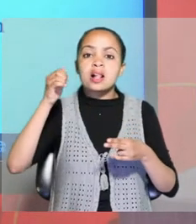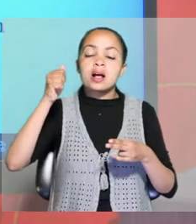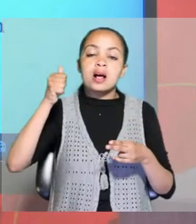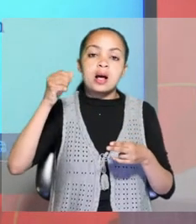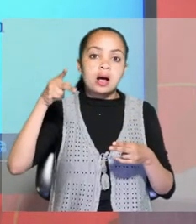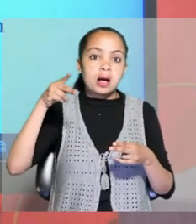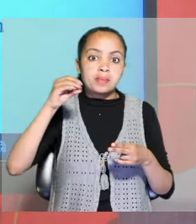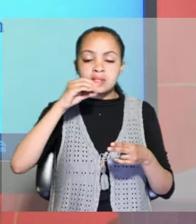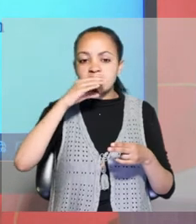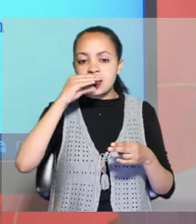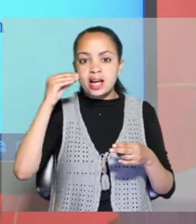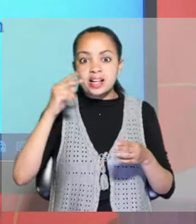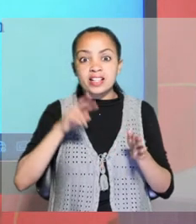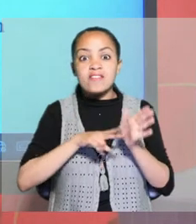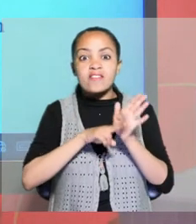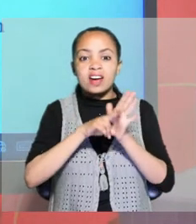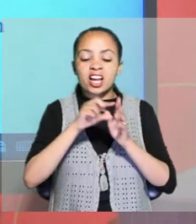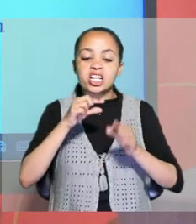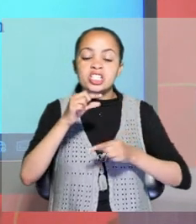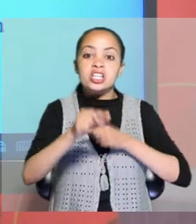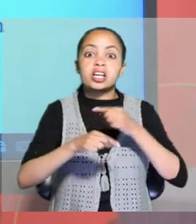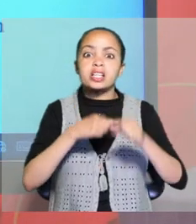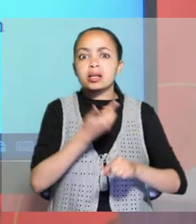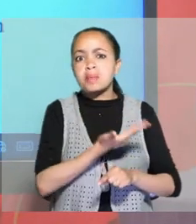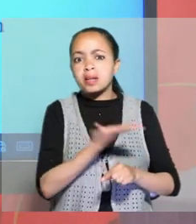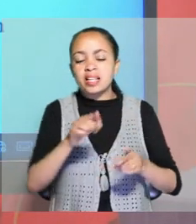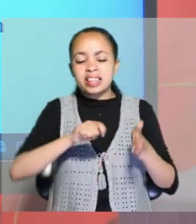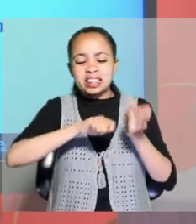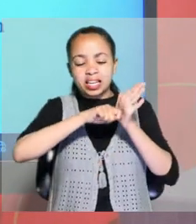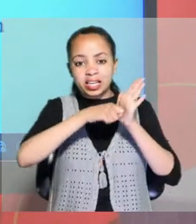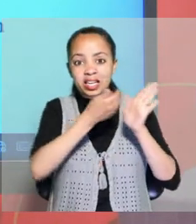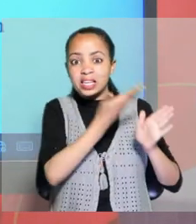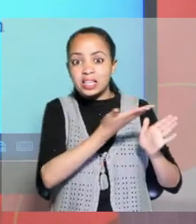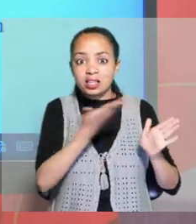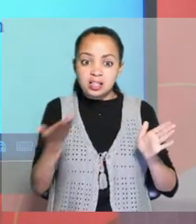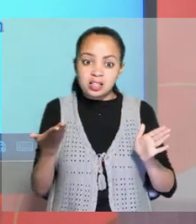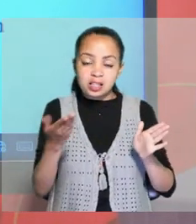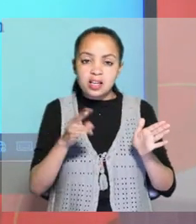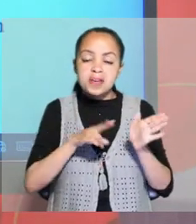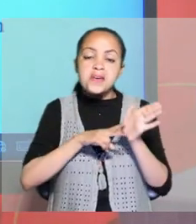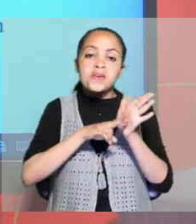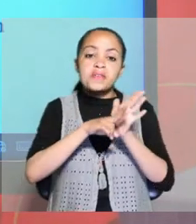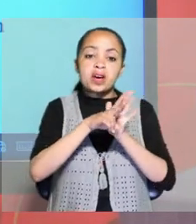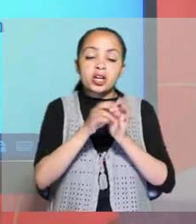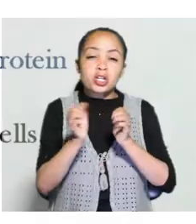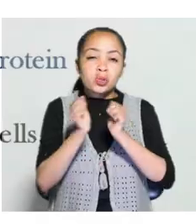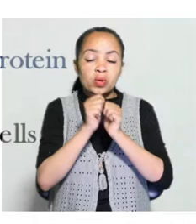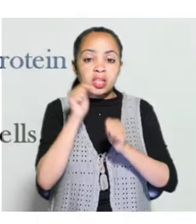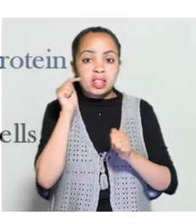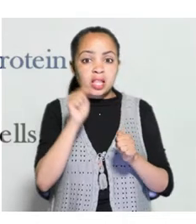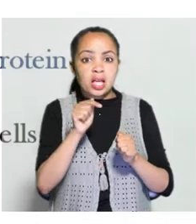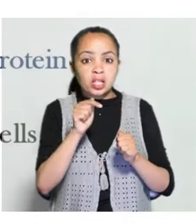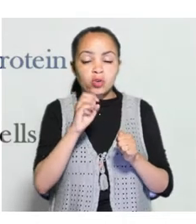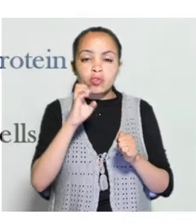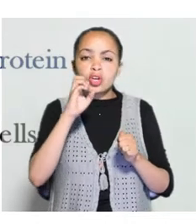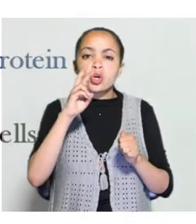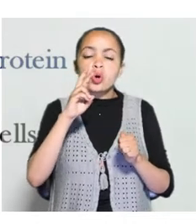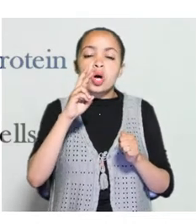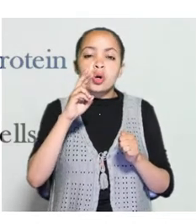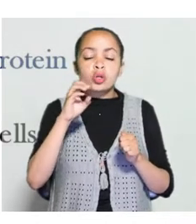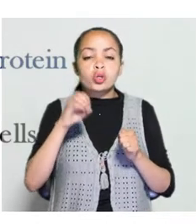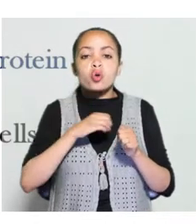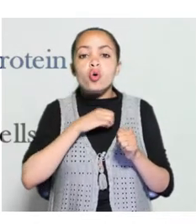and viral genetic material. The key thing that assimilate virus with that of the eukaryotic organism